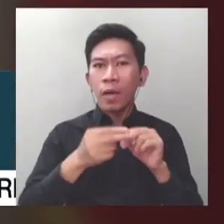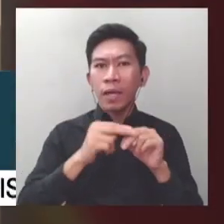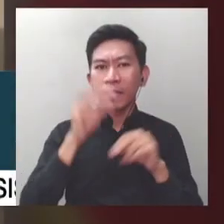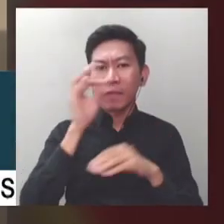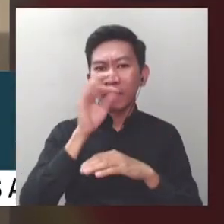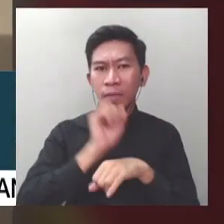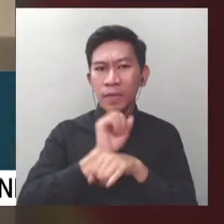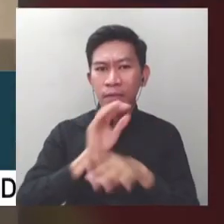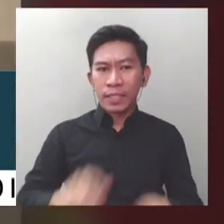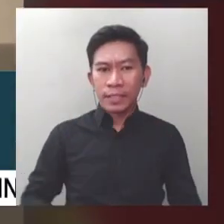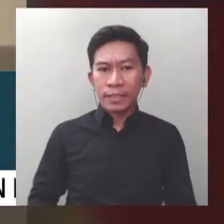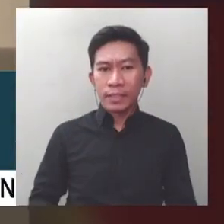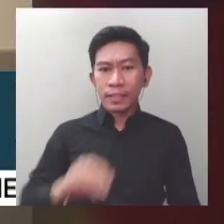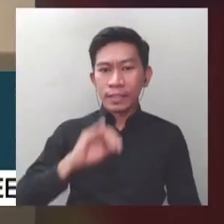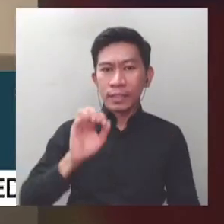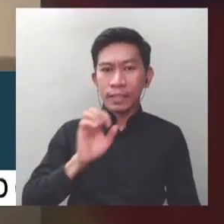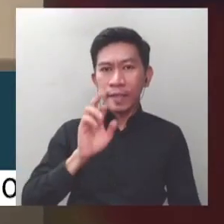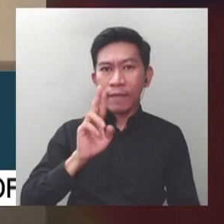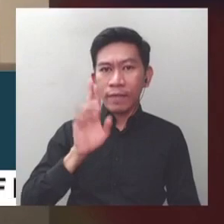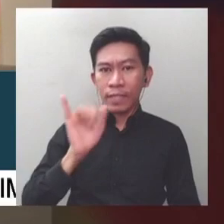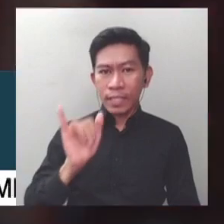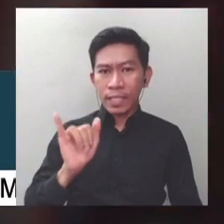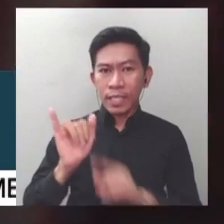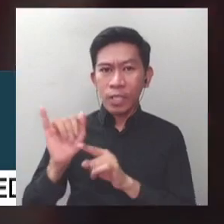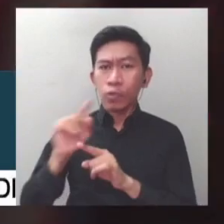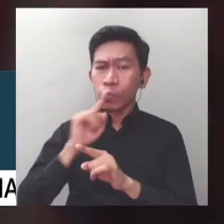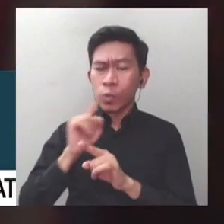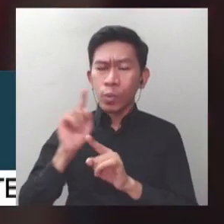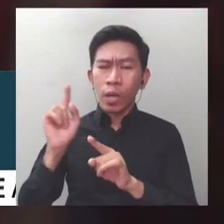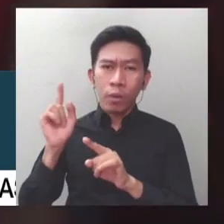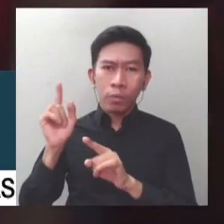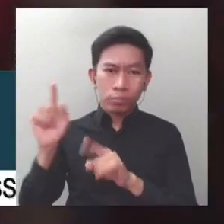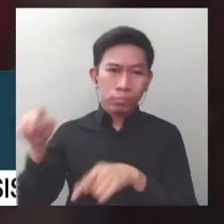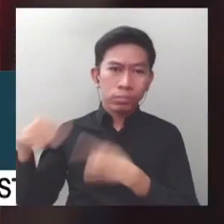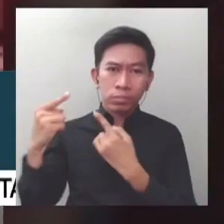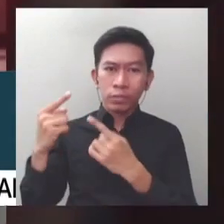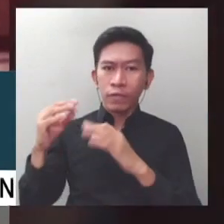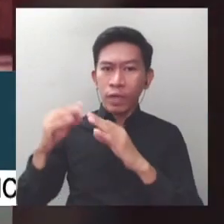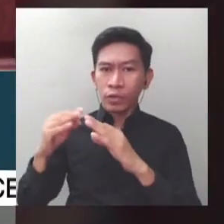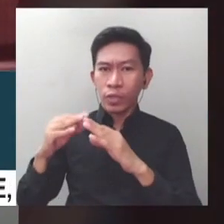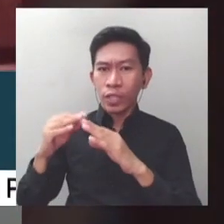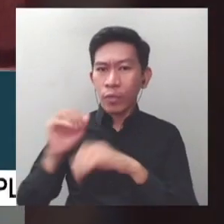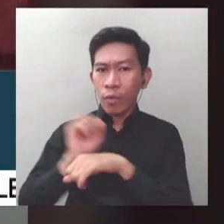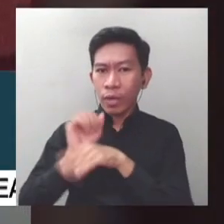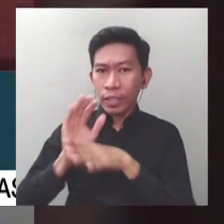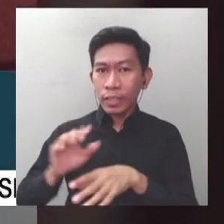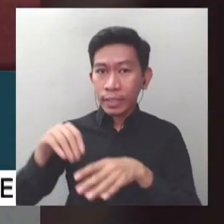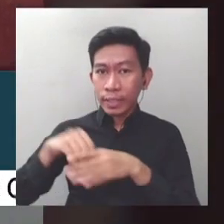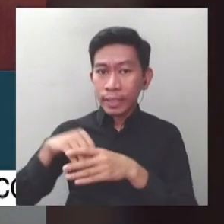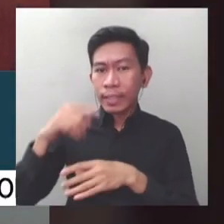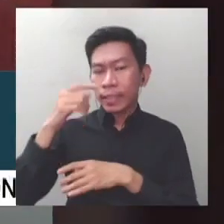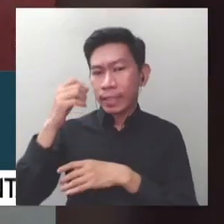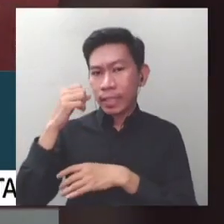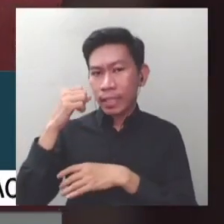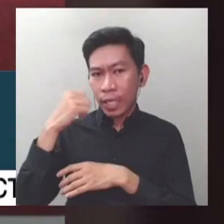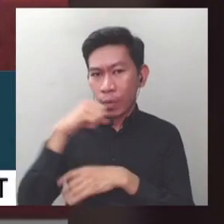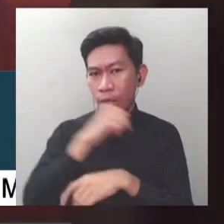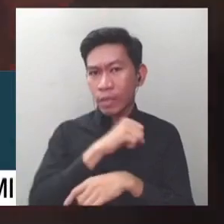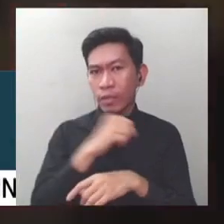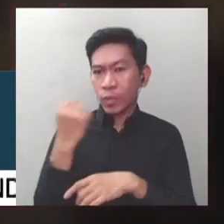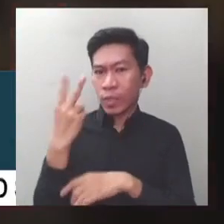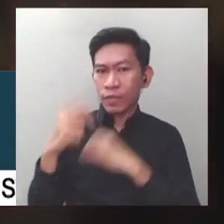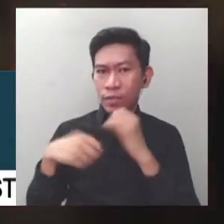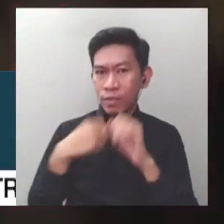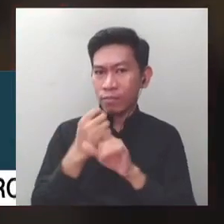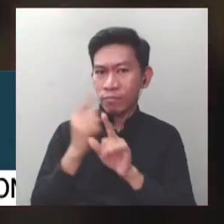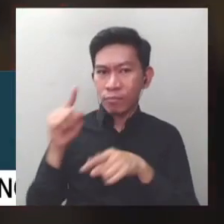Jeffrey Opriasa has been a factory worker in Taiwan for 12 years now. He's a solo parent, so he strives